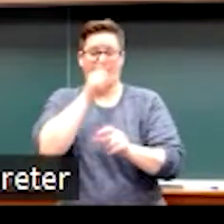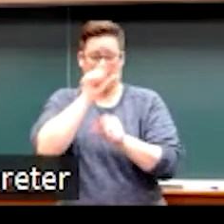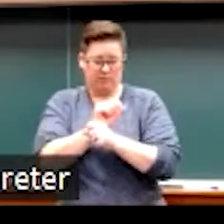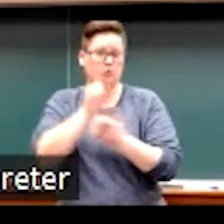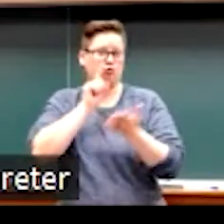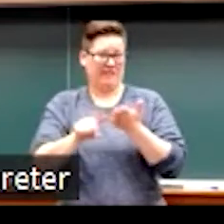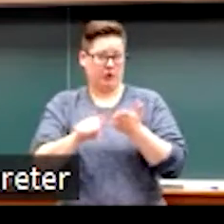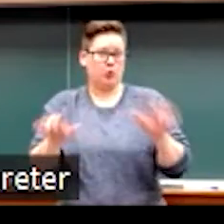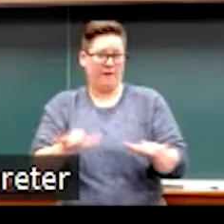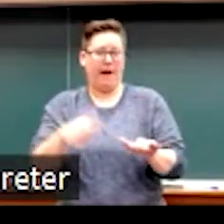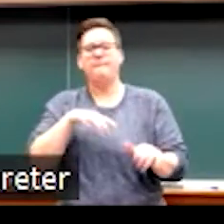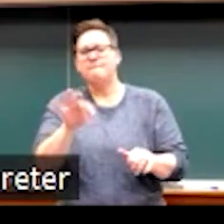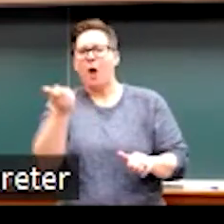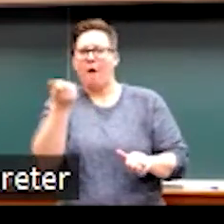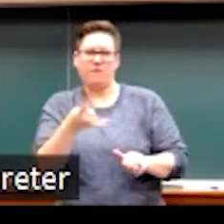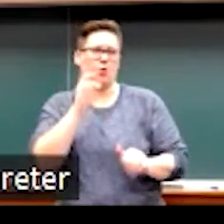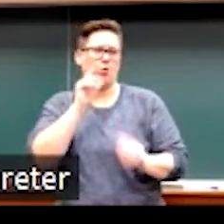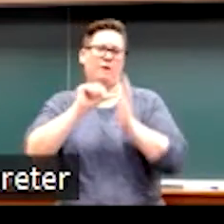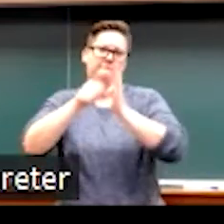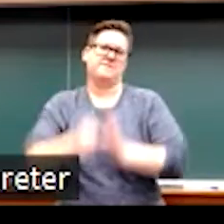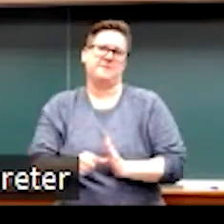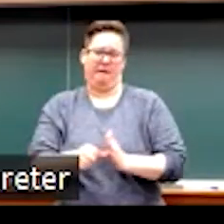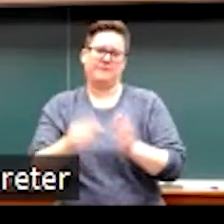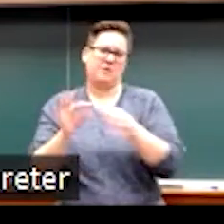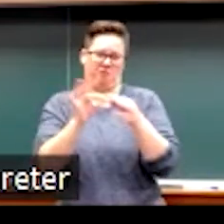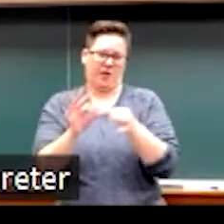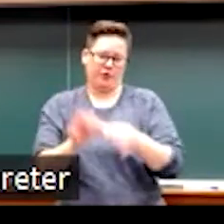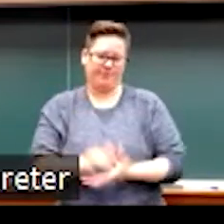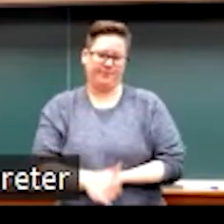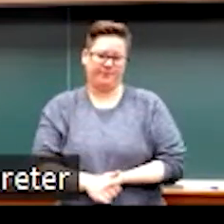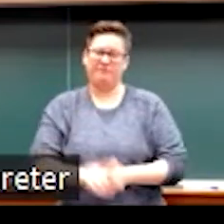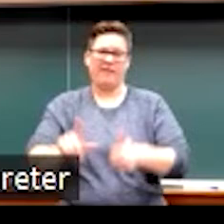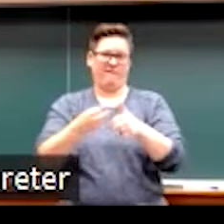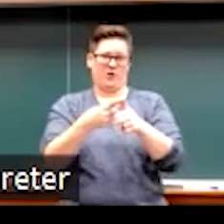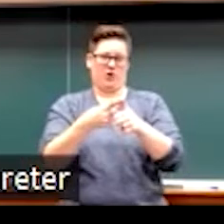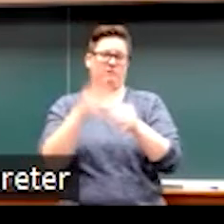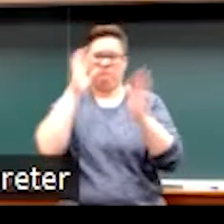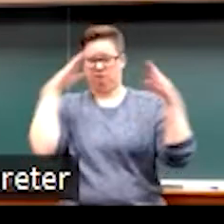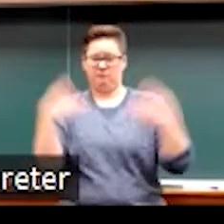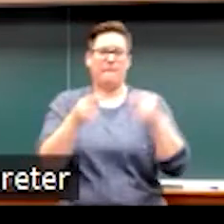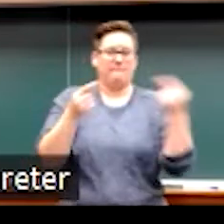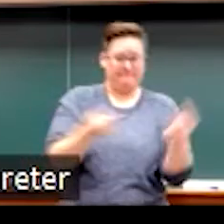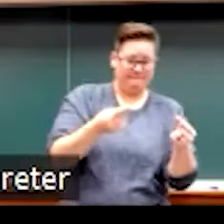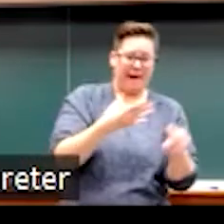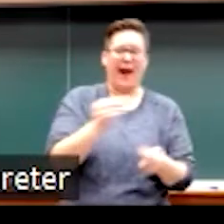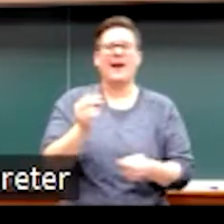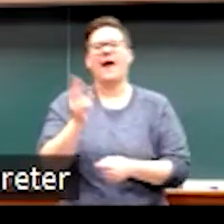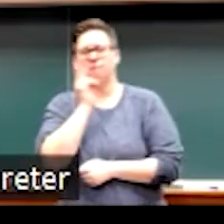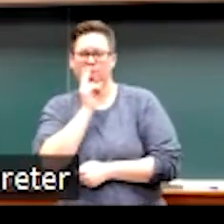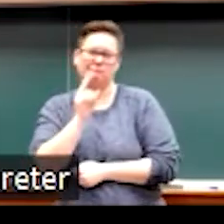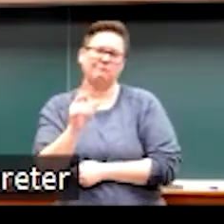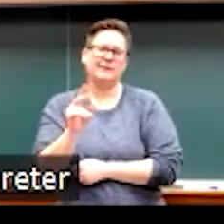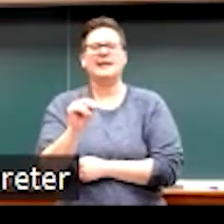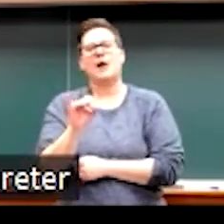I've picked a few to try and highlight some of these relationships. And the first one is focused on pain and nicotine in